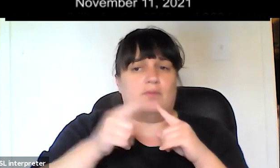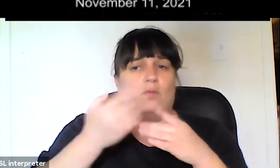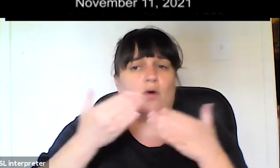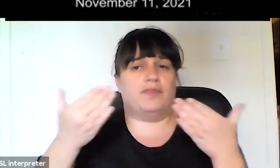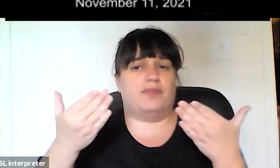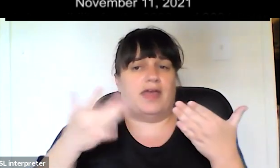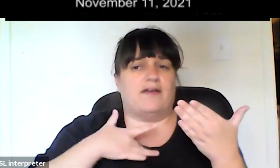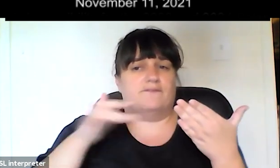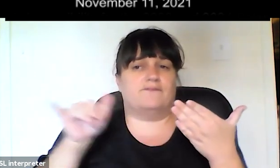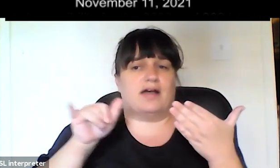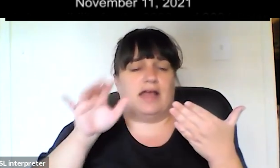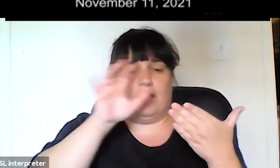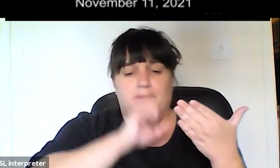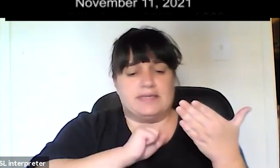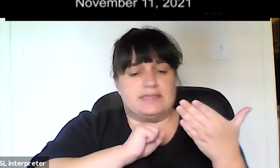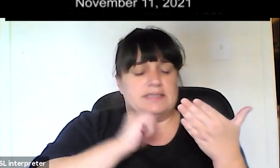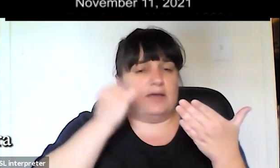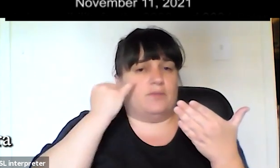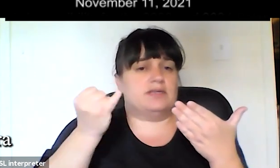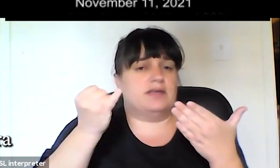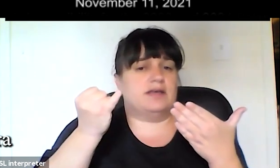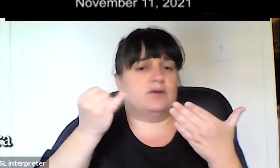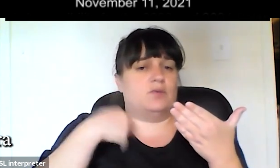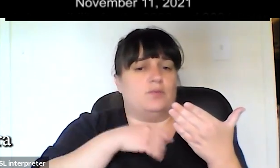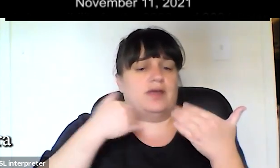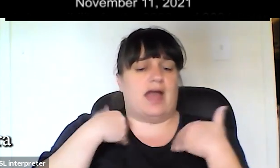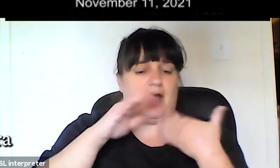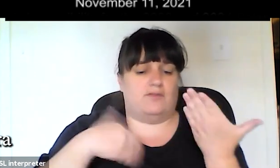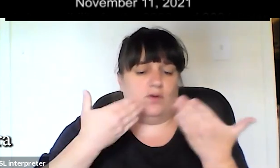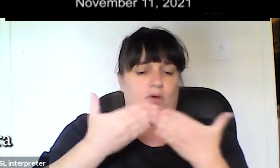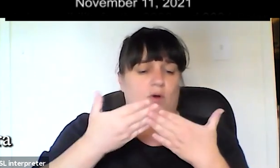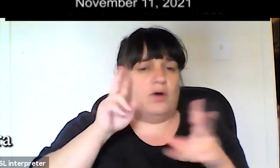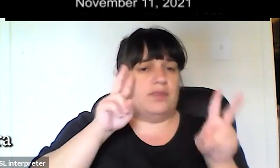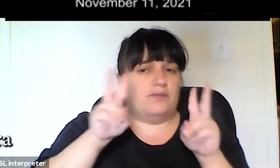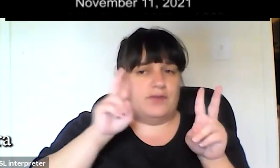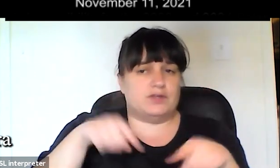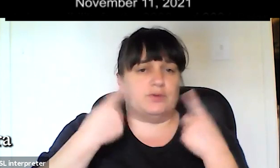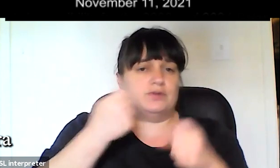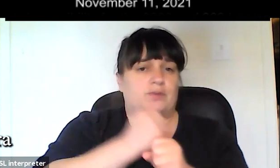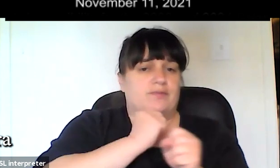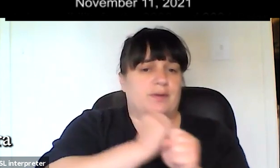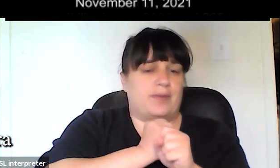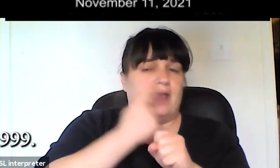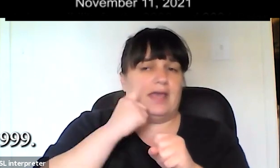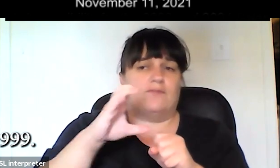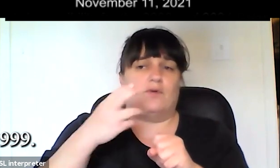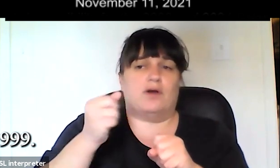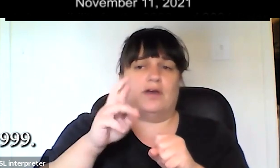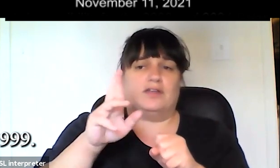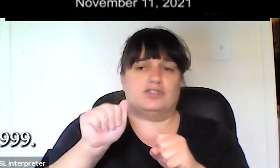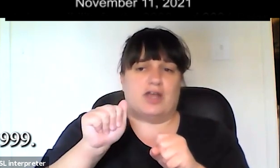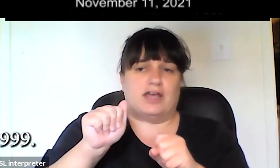that felt like it was missing was this idea of, we have all of these visuals that we've been creating for Chandra